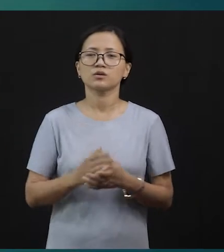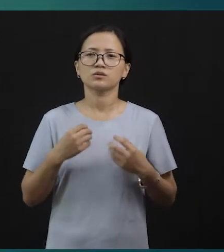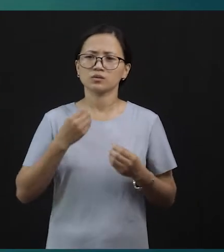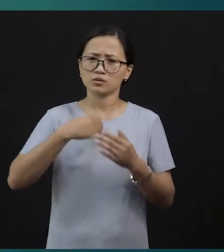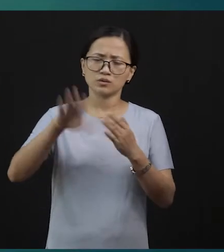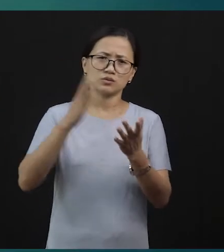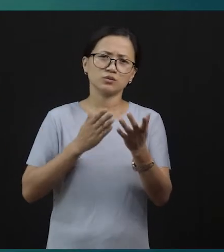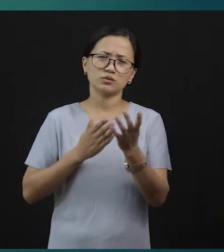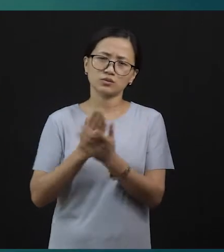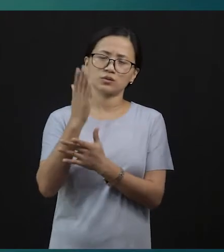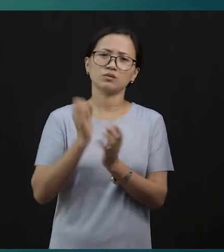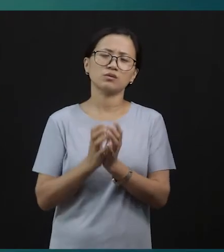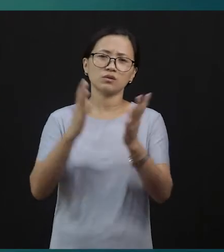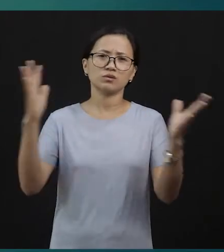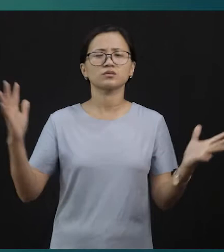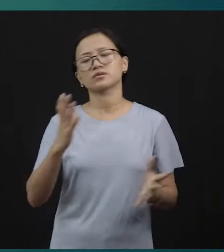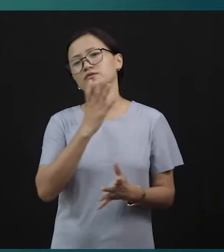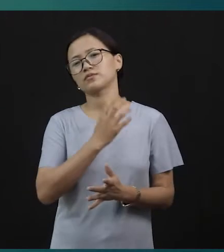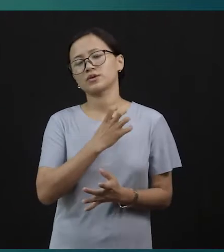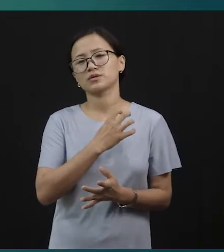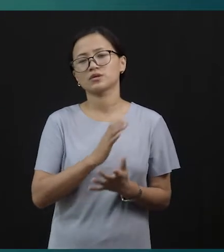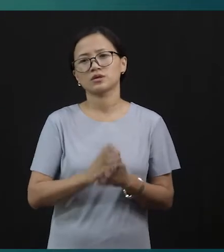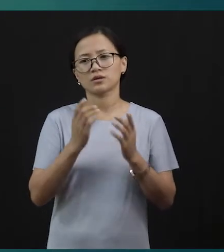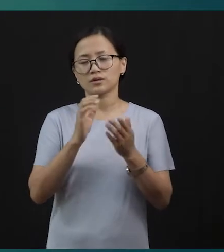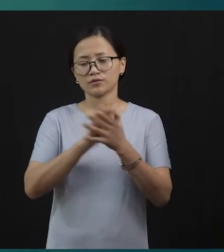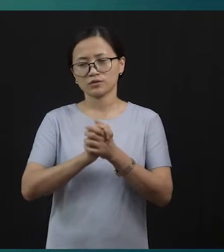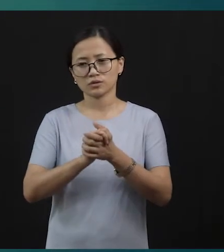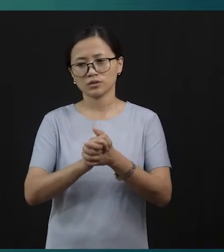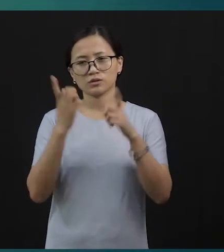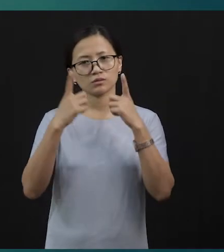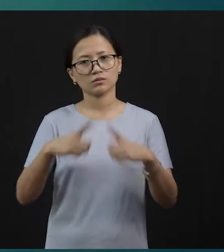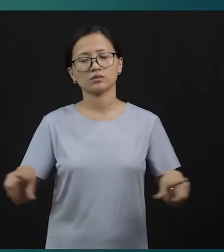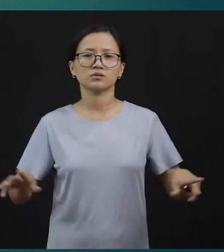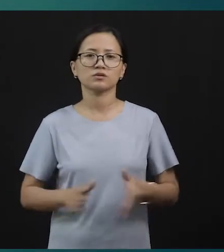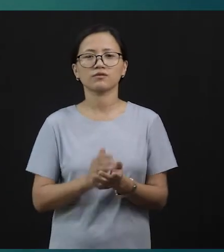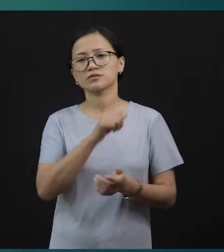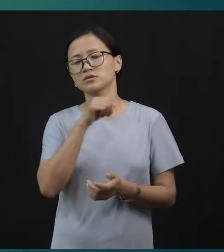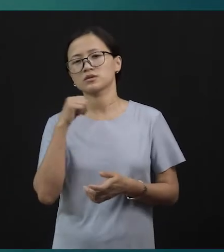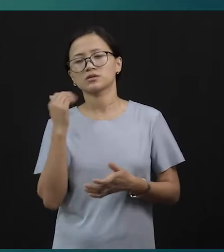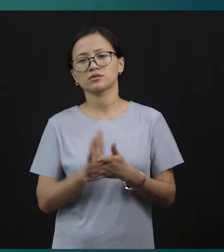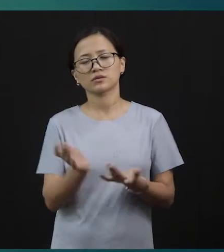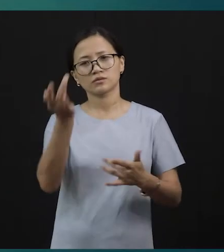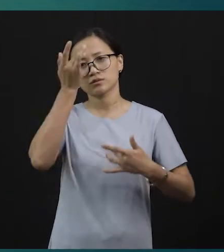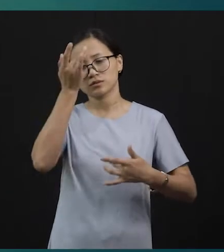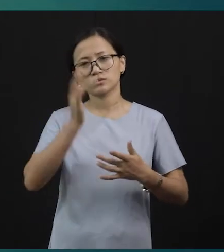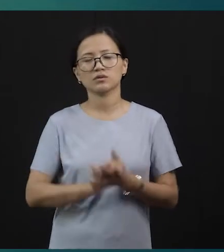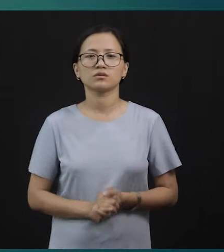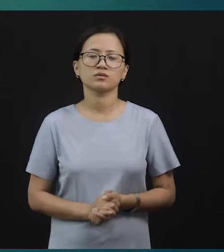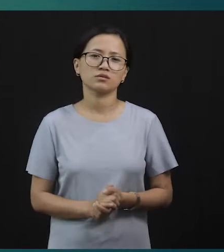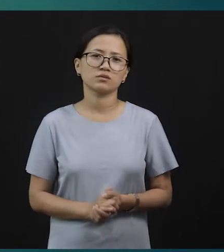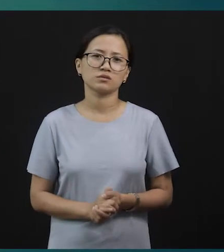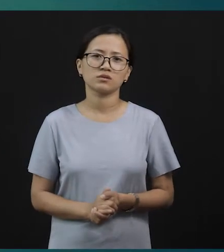gone through a lot of pains. You imagine your friends getting lost, your friends dying because of some sickness. But for the